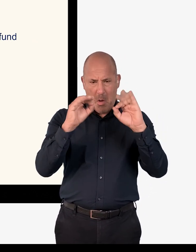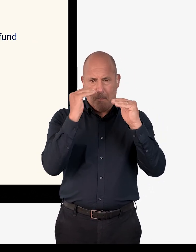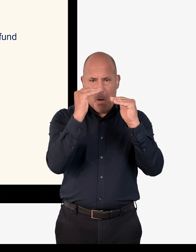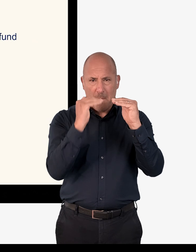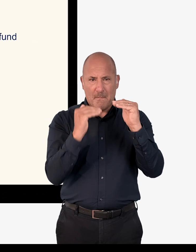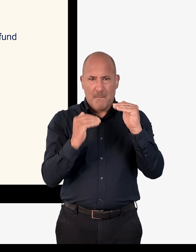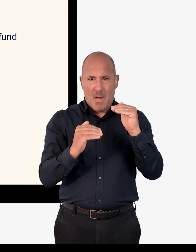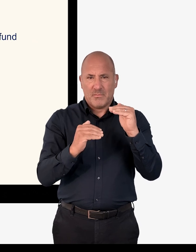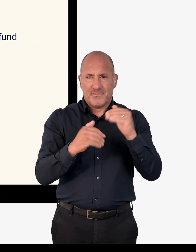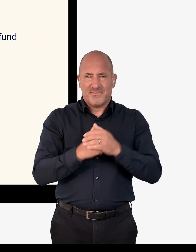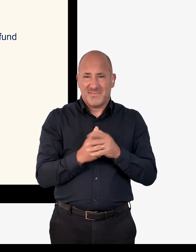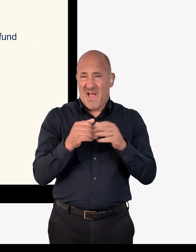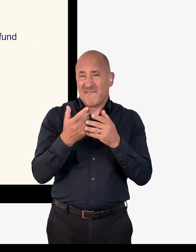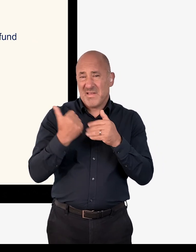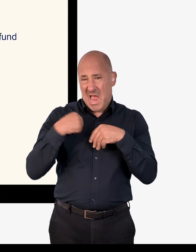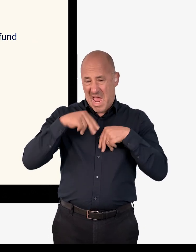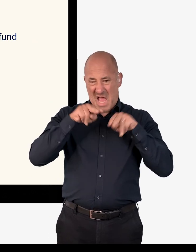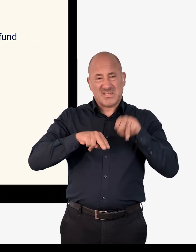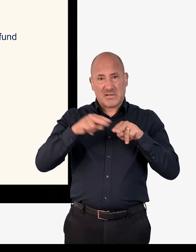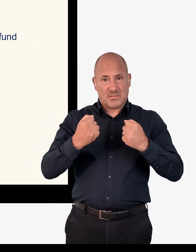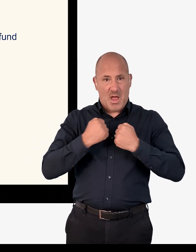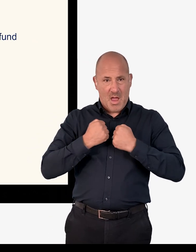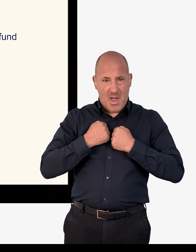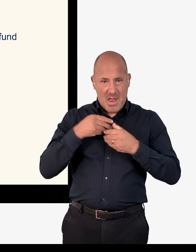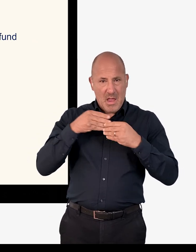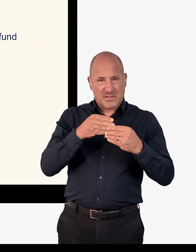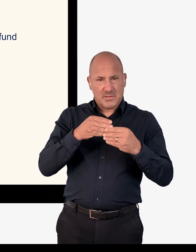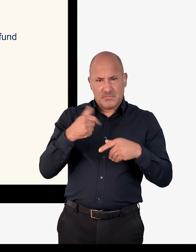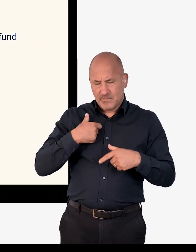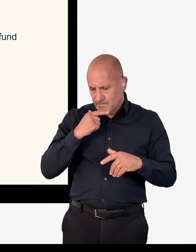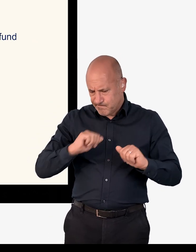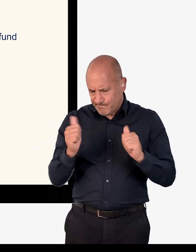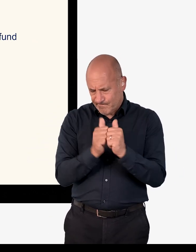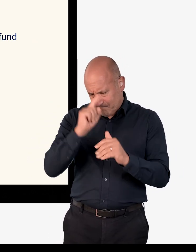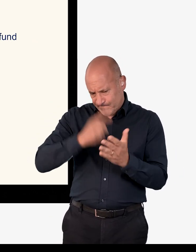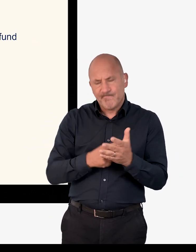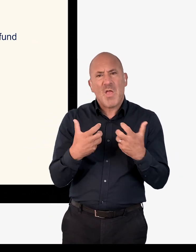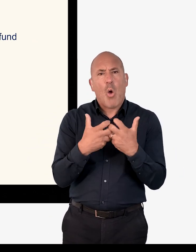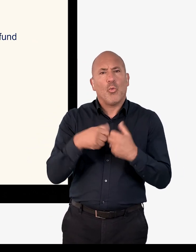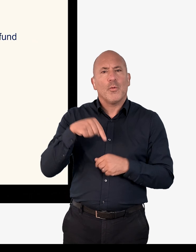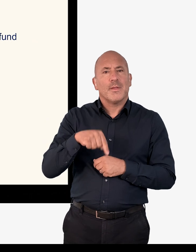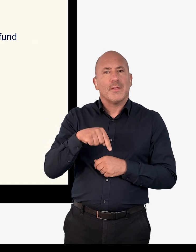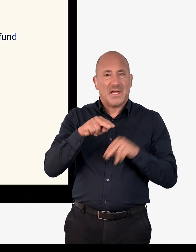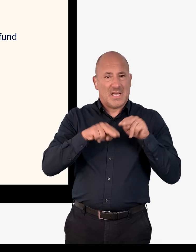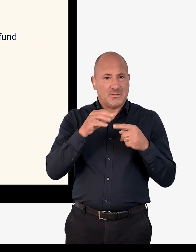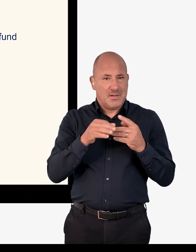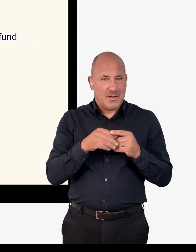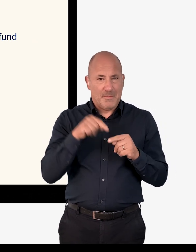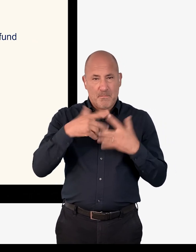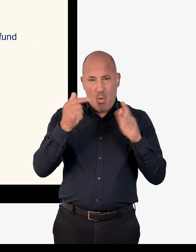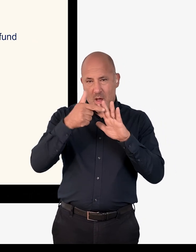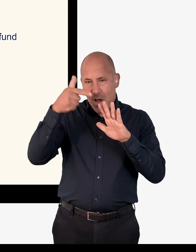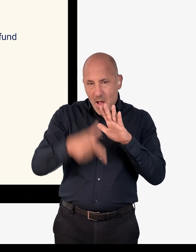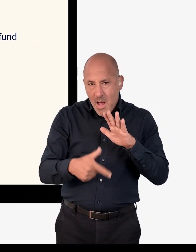response. There are also assessor prompts in the guidance, How Decisions Are Made, that give